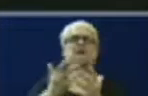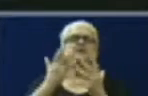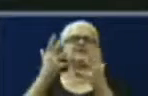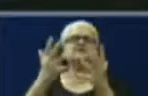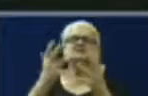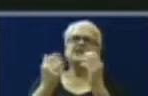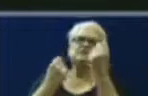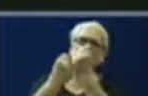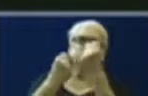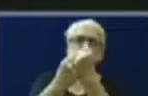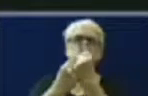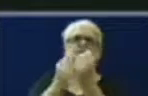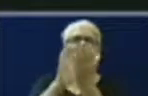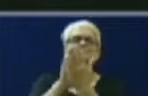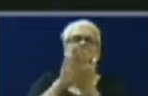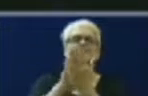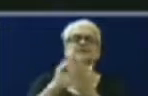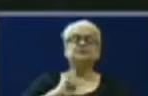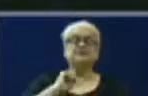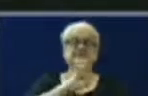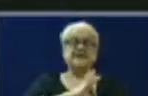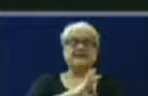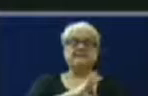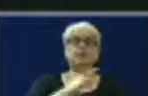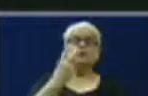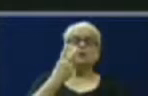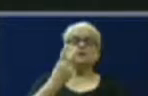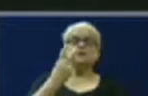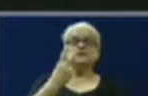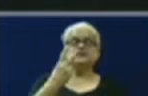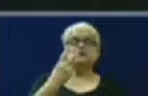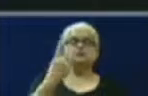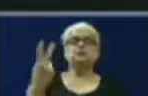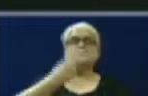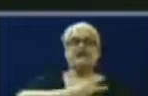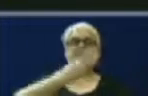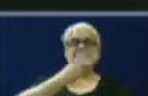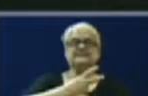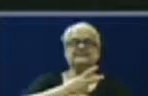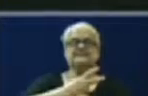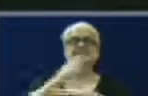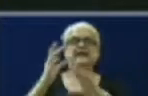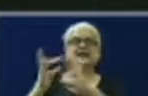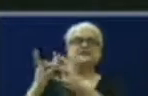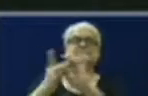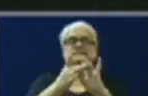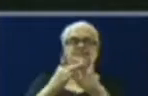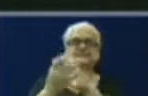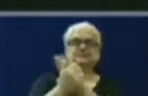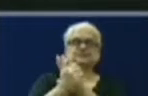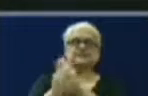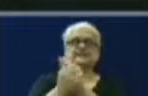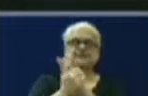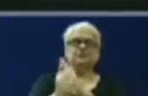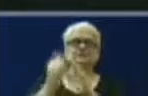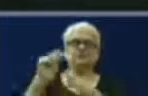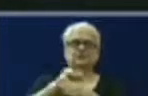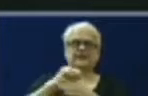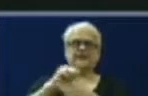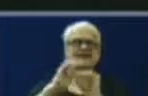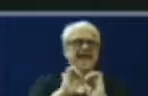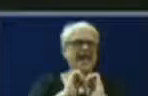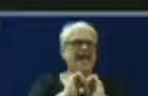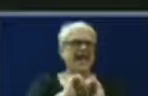following staff who spent 2 days in facilitation skills training to be able to actually